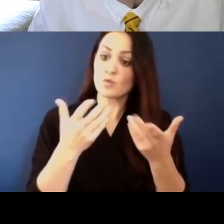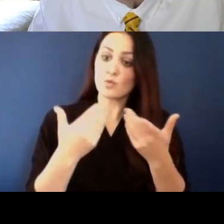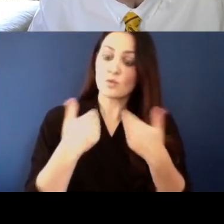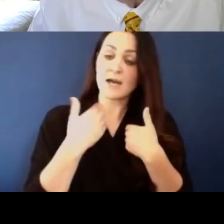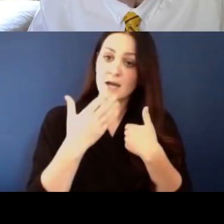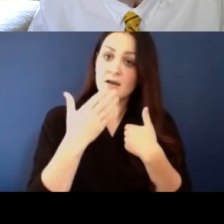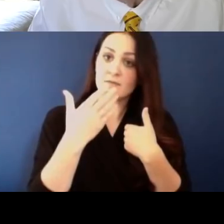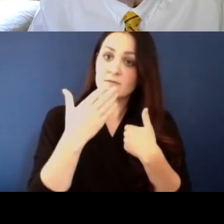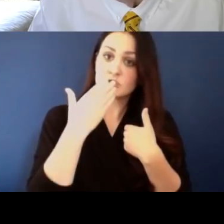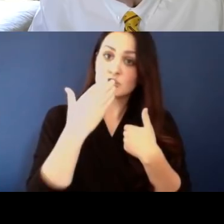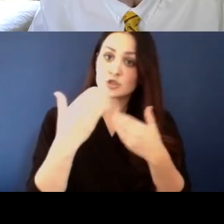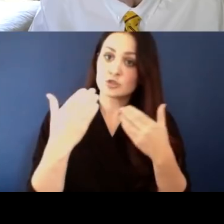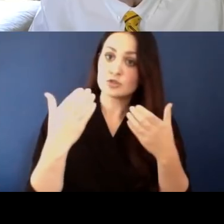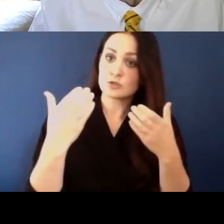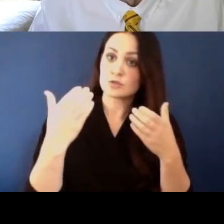of